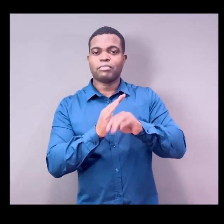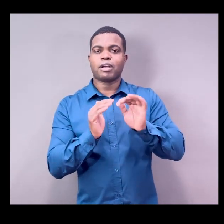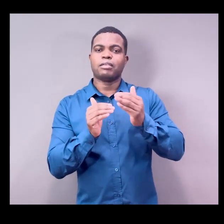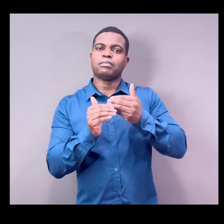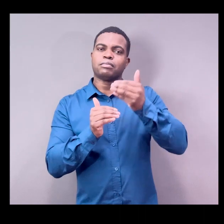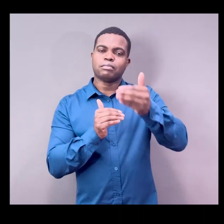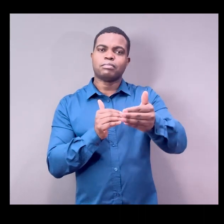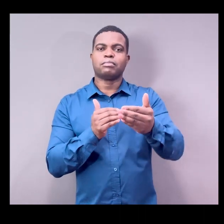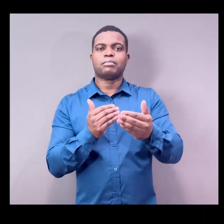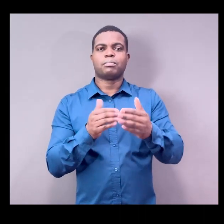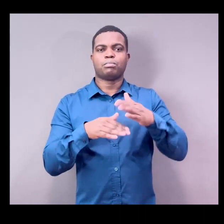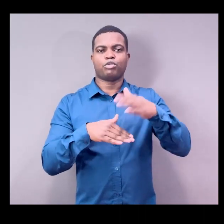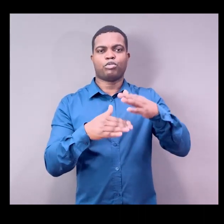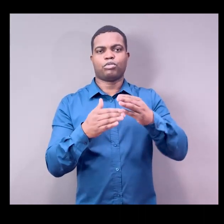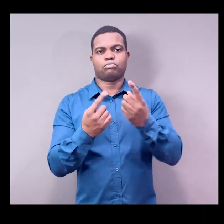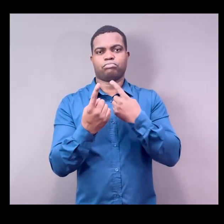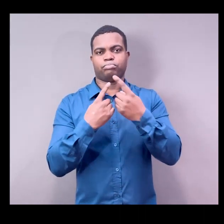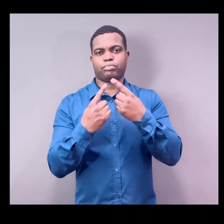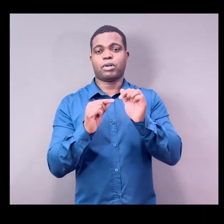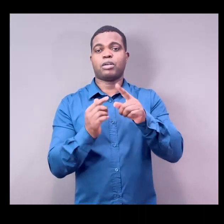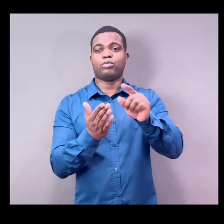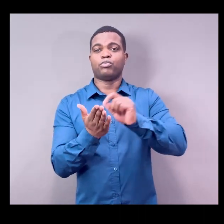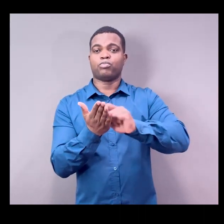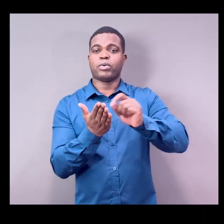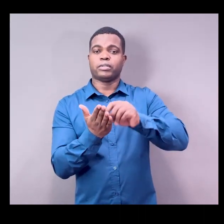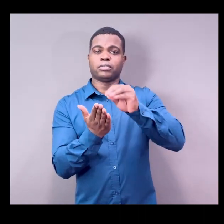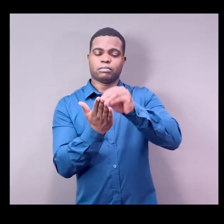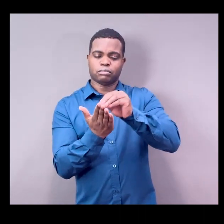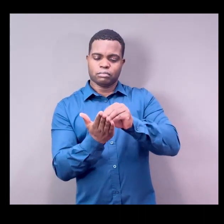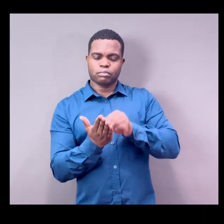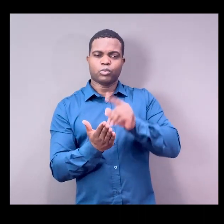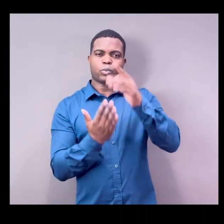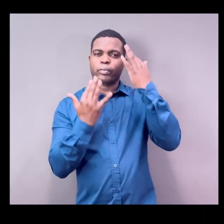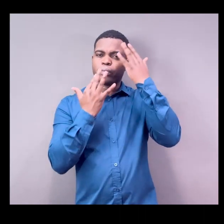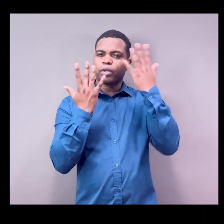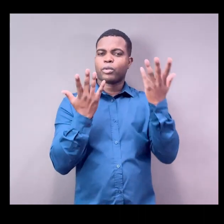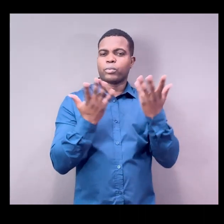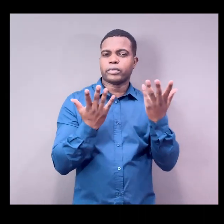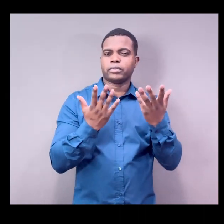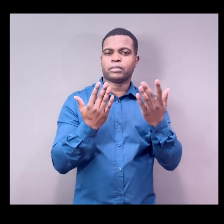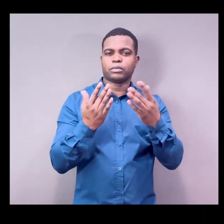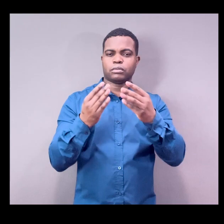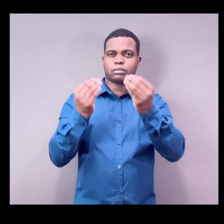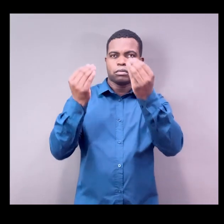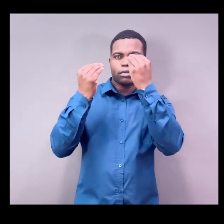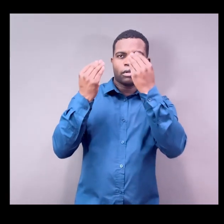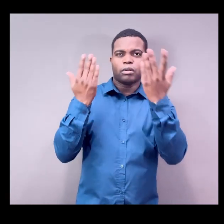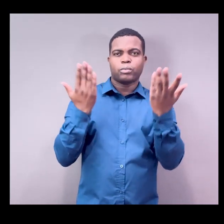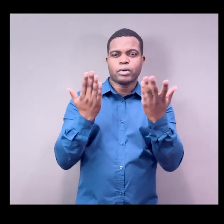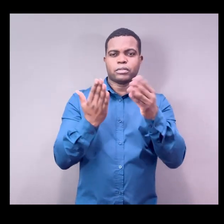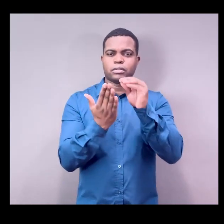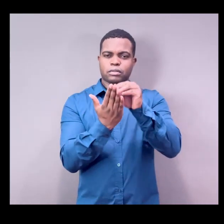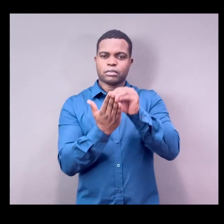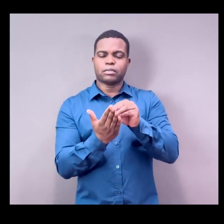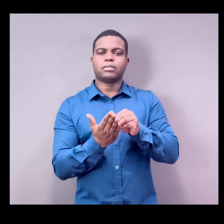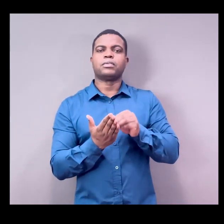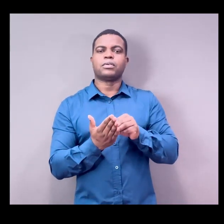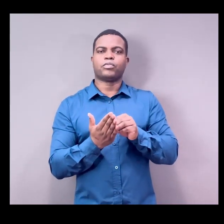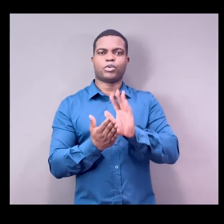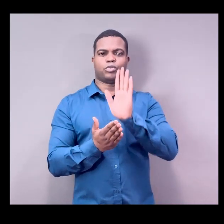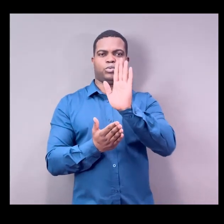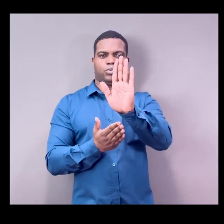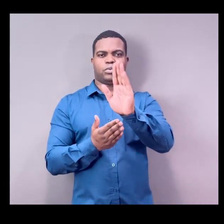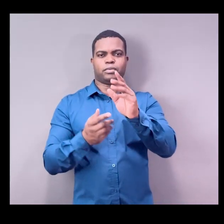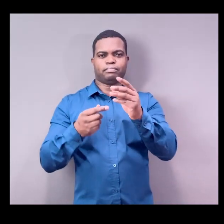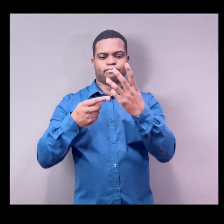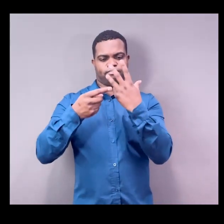can write or write down your thoughts on the course platform on the key